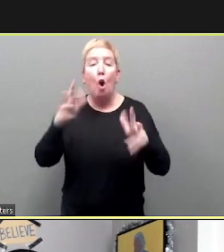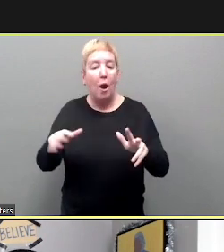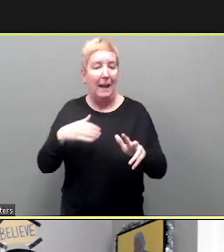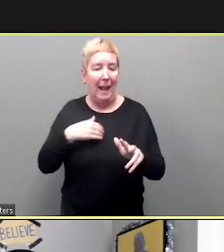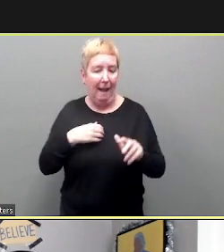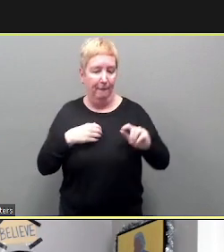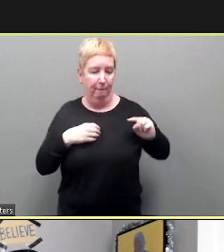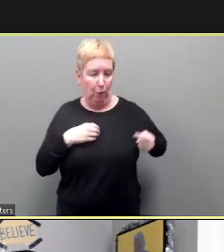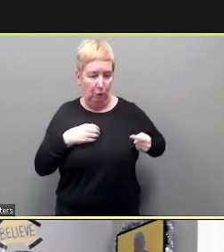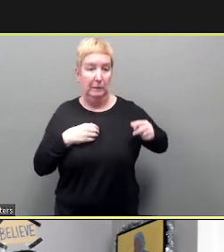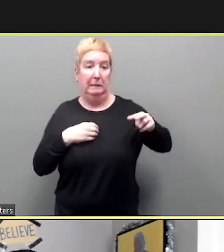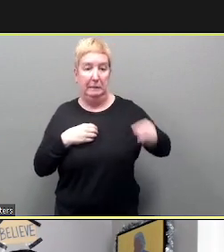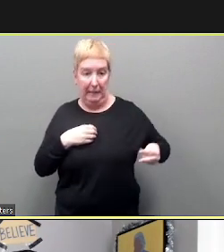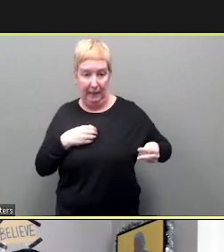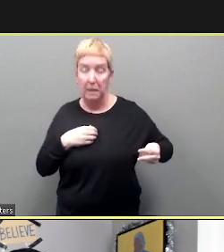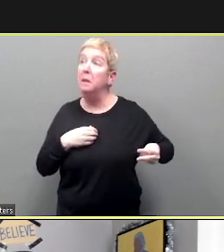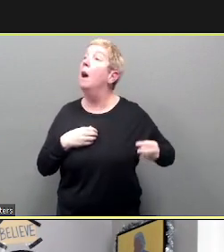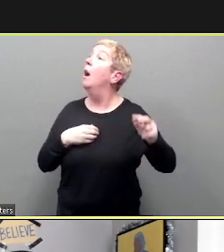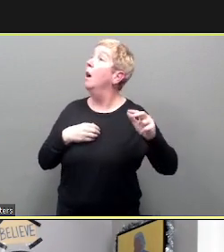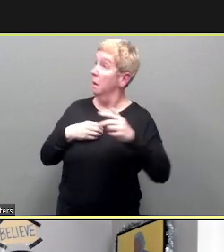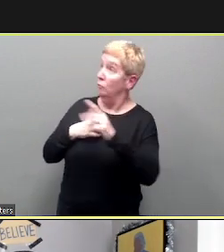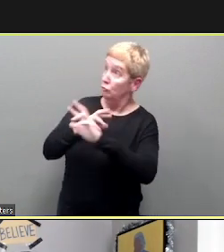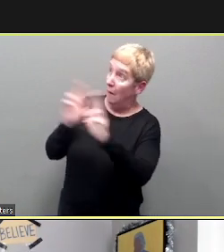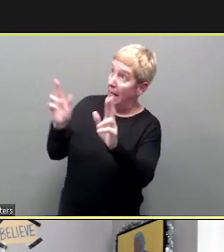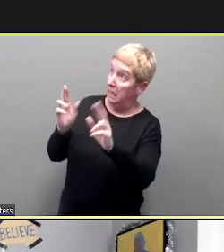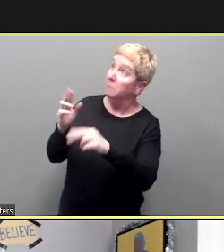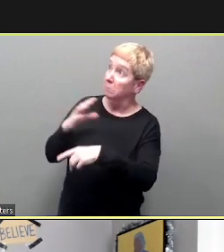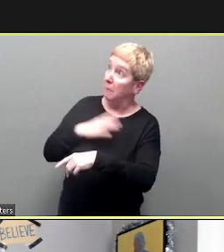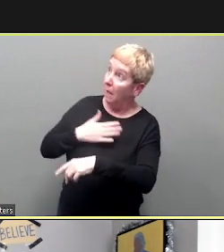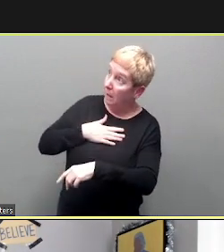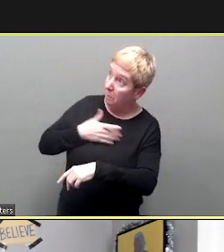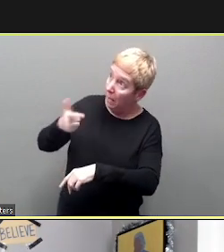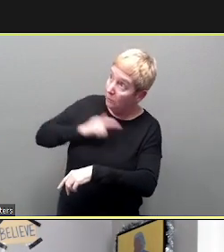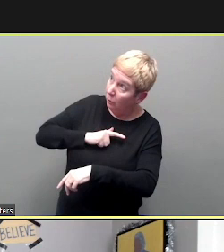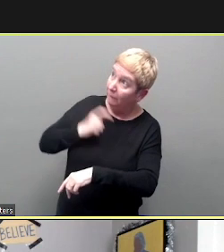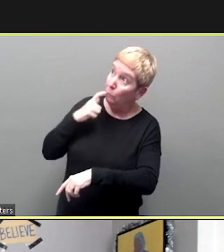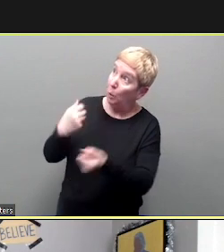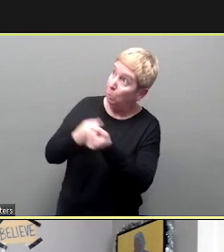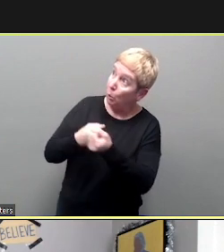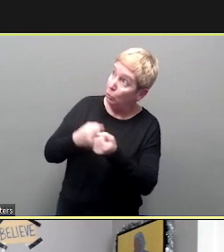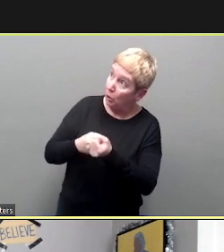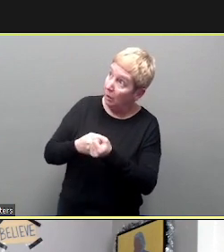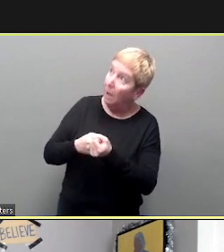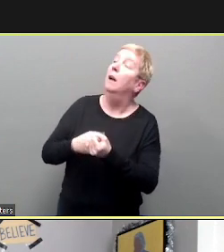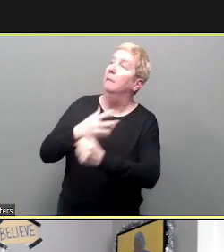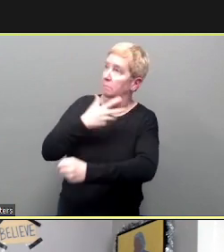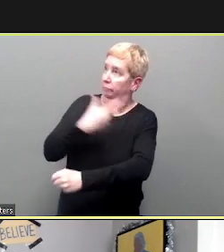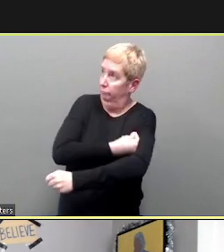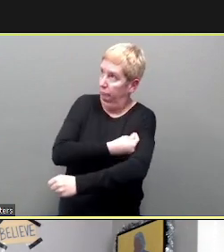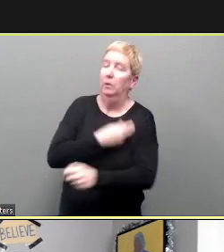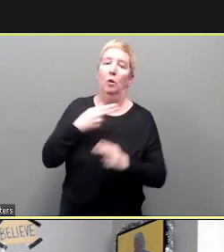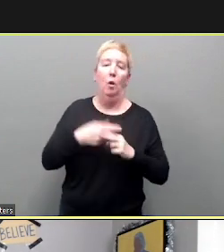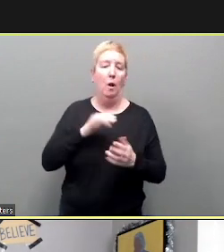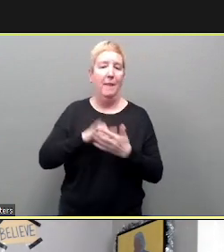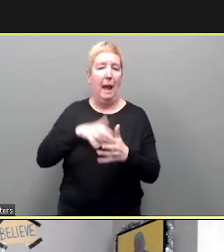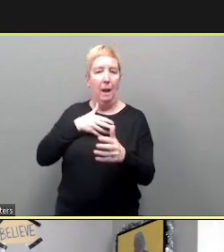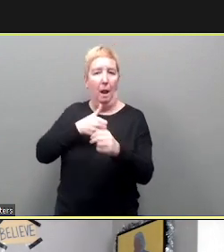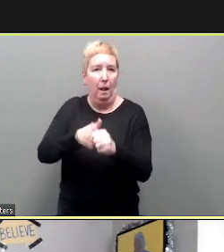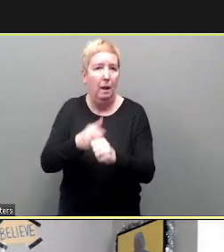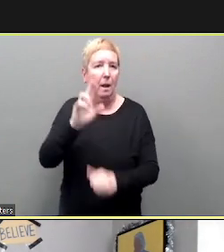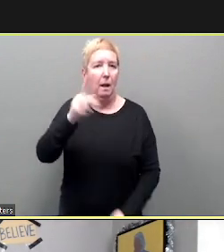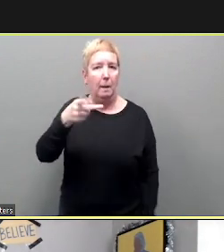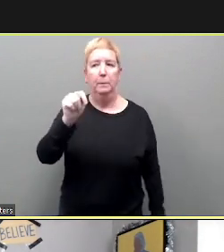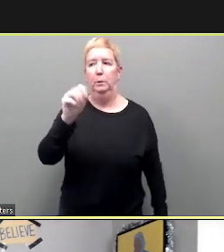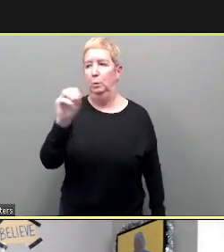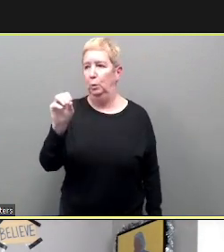you're eligible are considered up to date. And that has a lot to do with, like I said, the effectiveness of the vaccine.